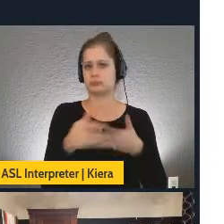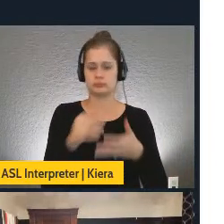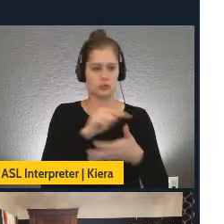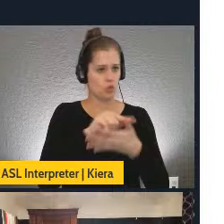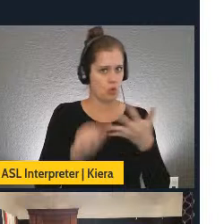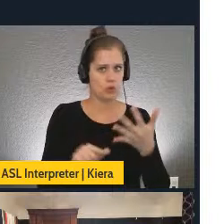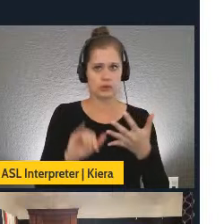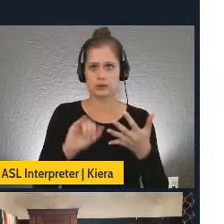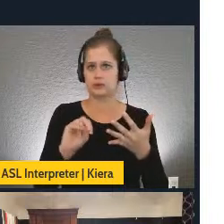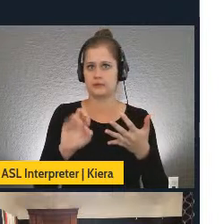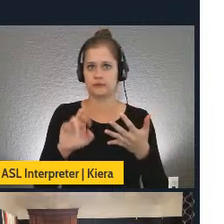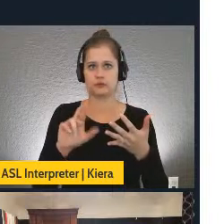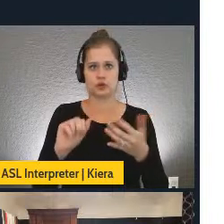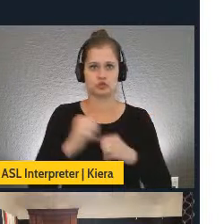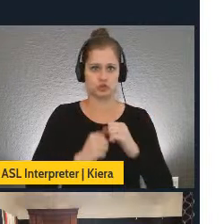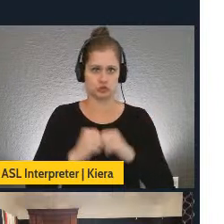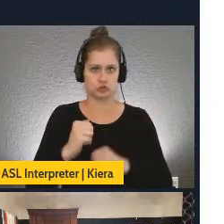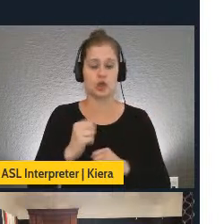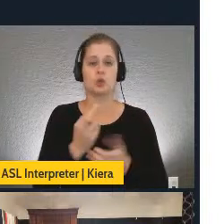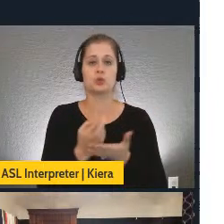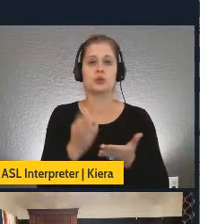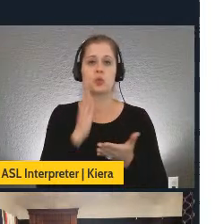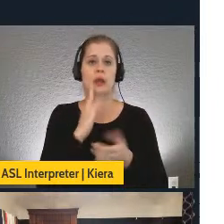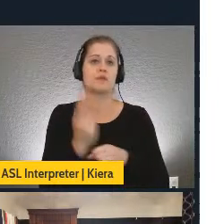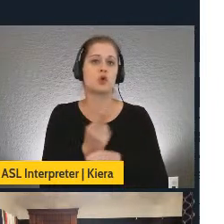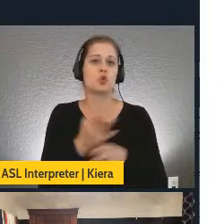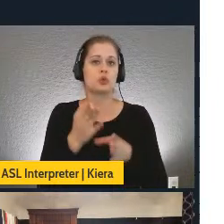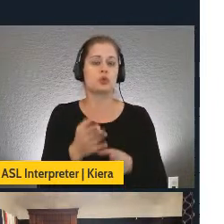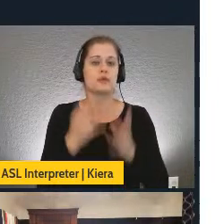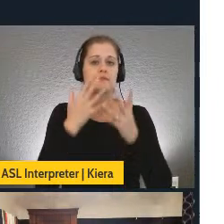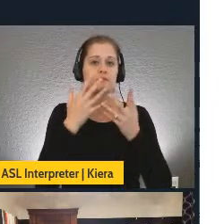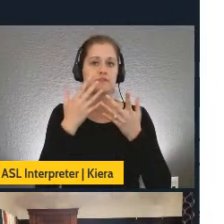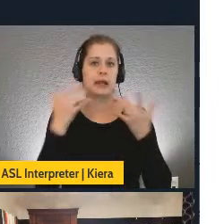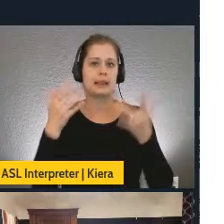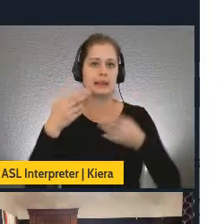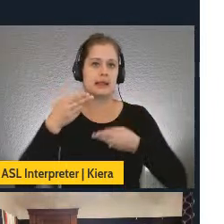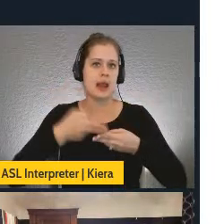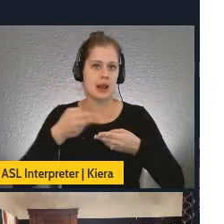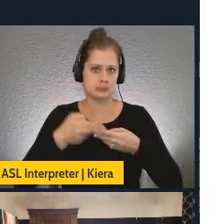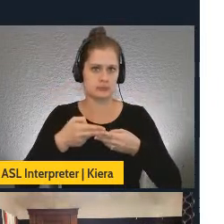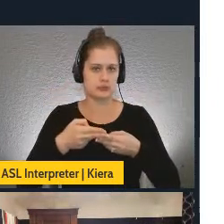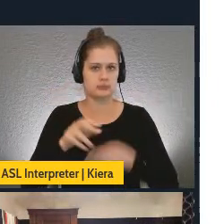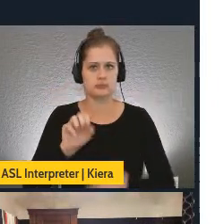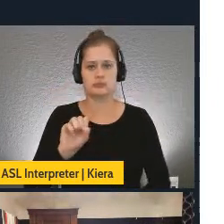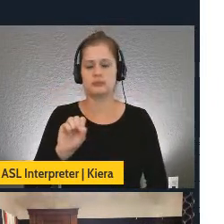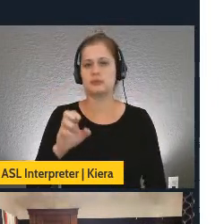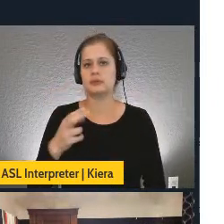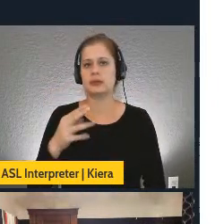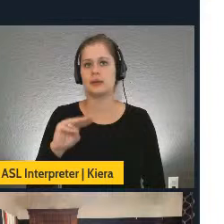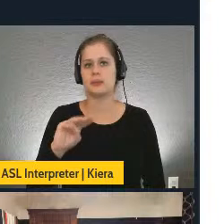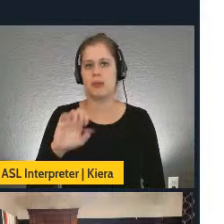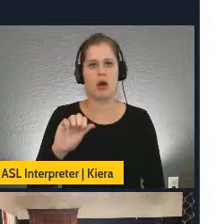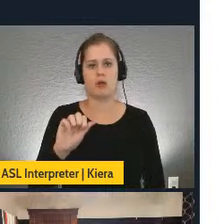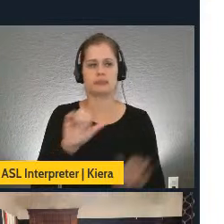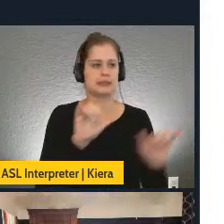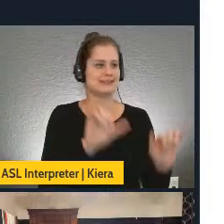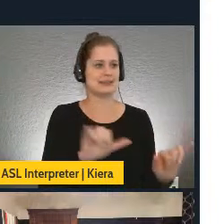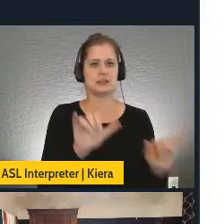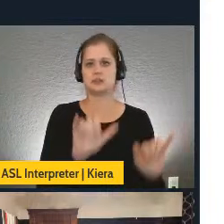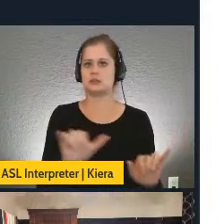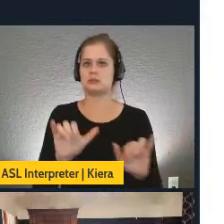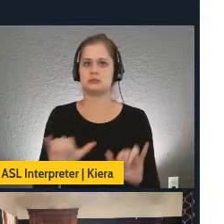have user-friendly names and have a schema that was consistent across all of our